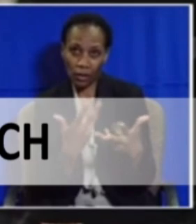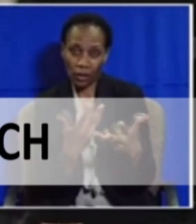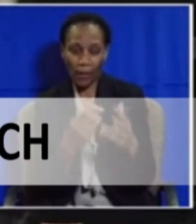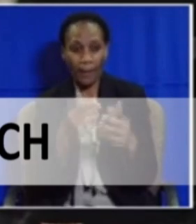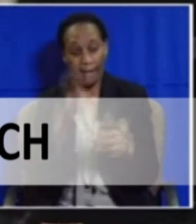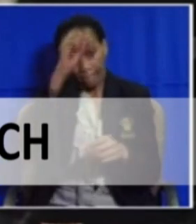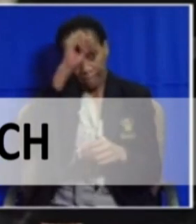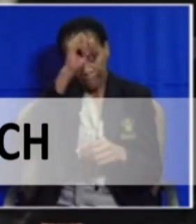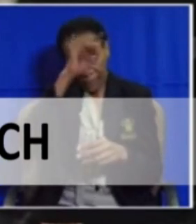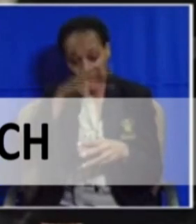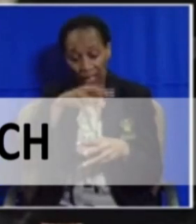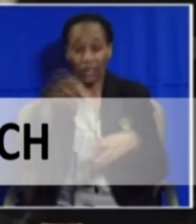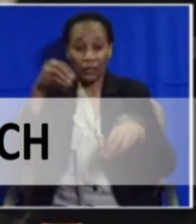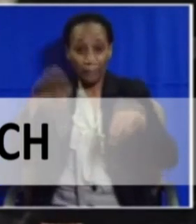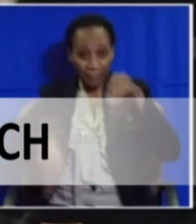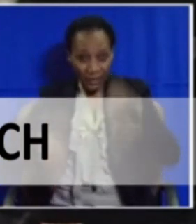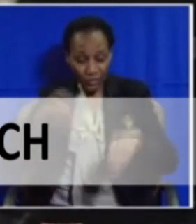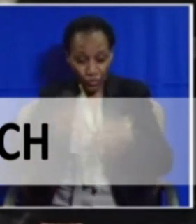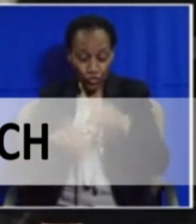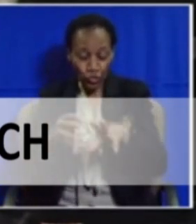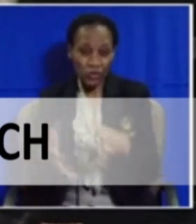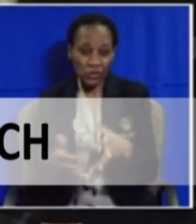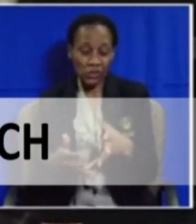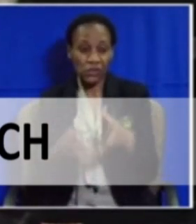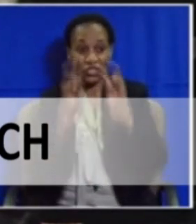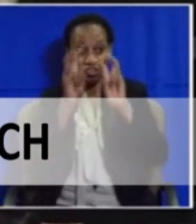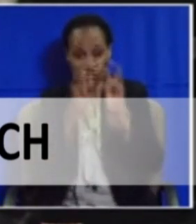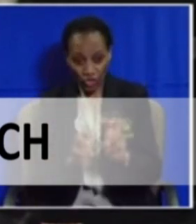Mineral and Energy.